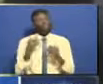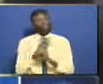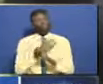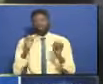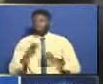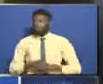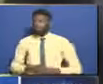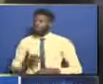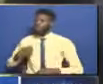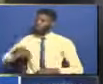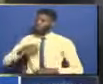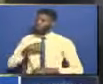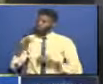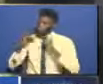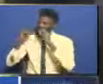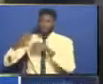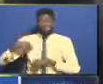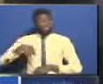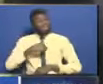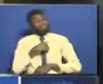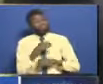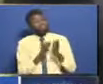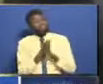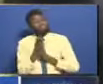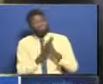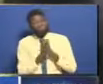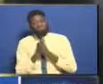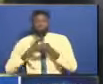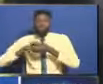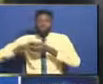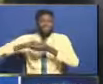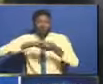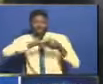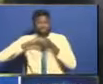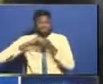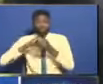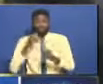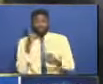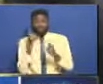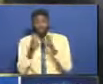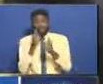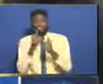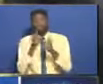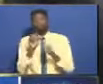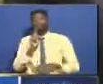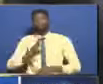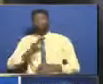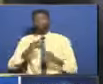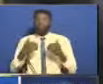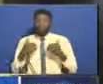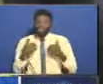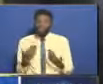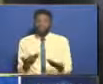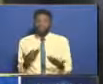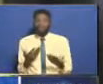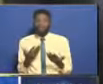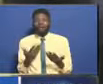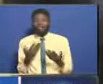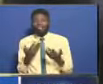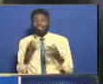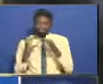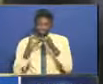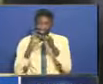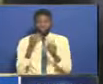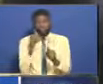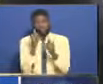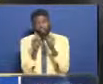no longer interested with a coalition that is abusive, with a marriage that is abusive.